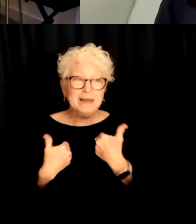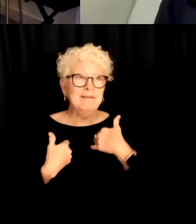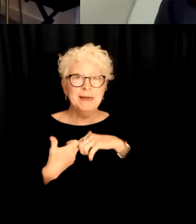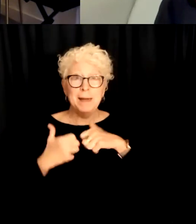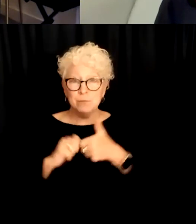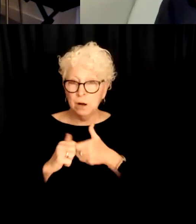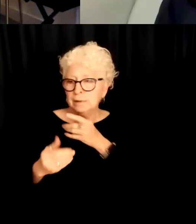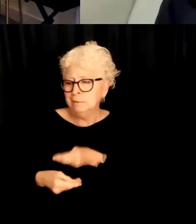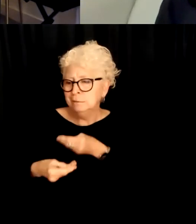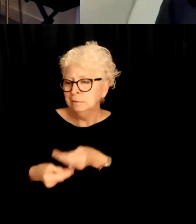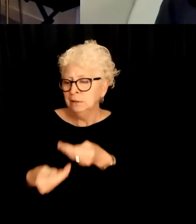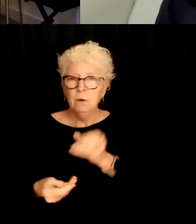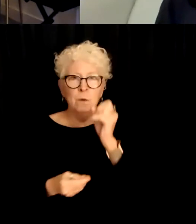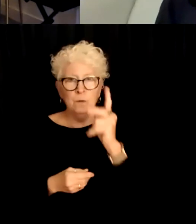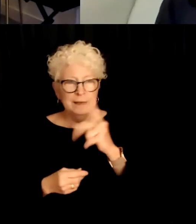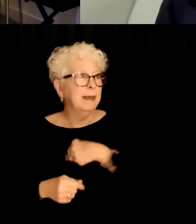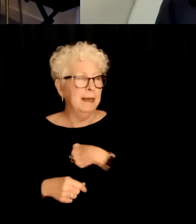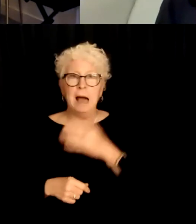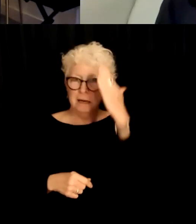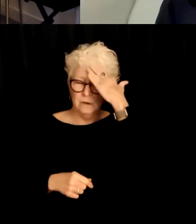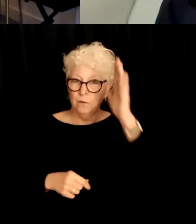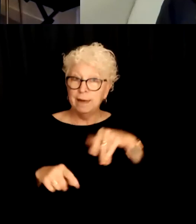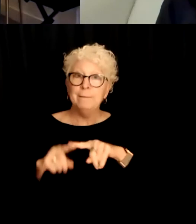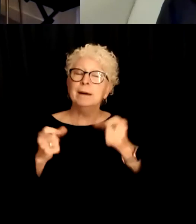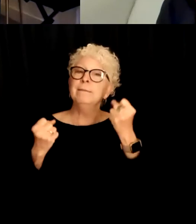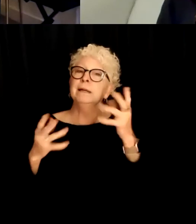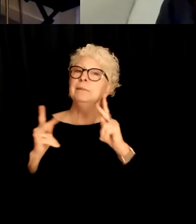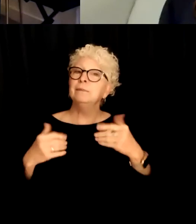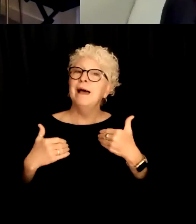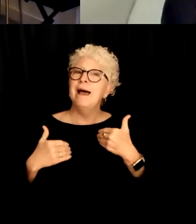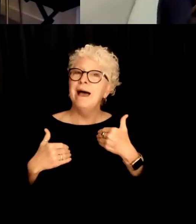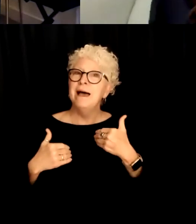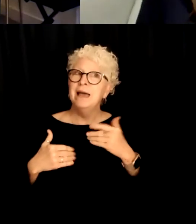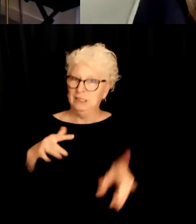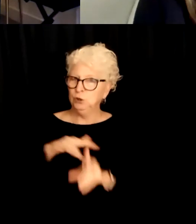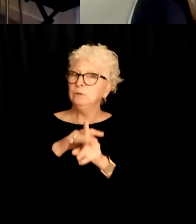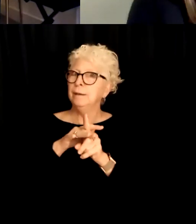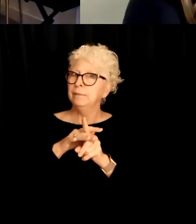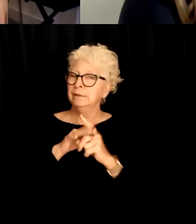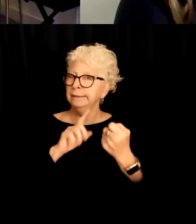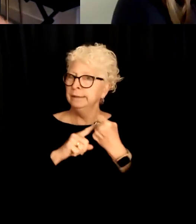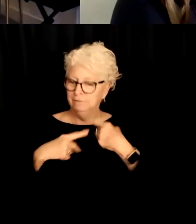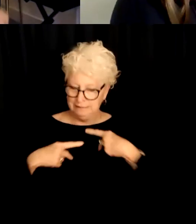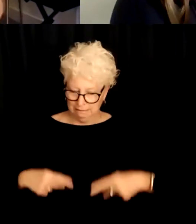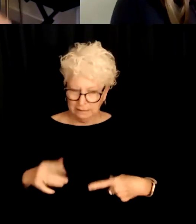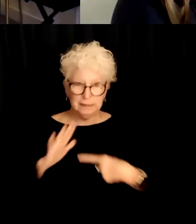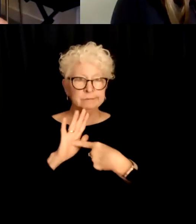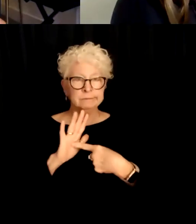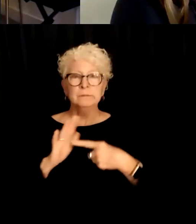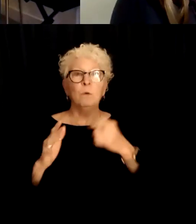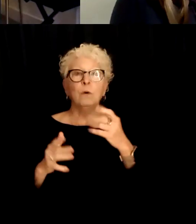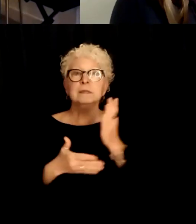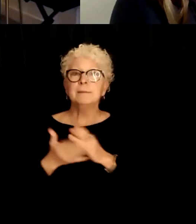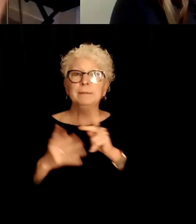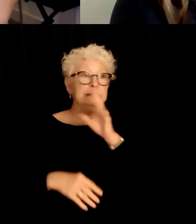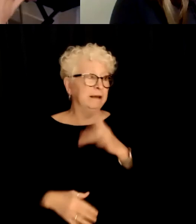long time, or perhaps their whole lives, without major disability, while others cannot. And some of that might be about the specific genetics and the expression of those genetics,